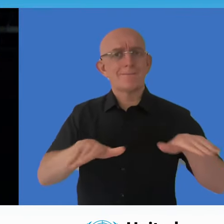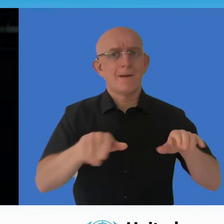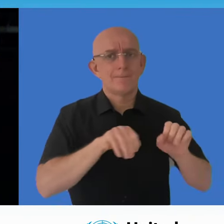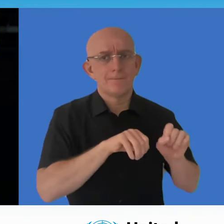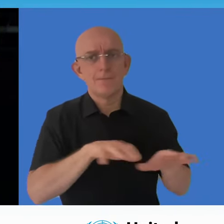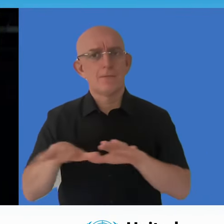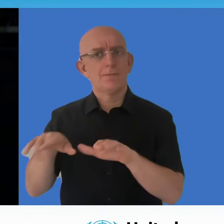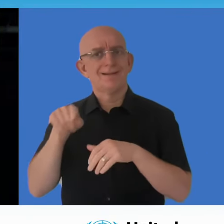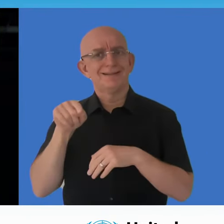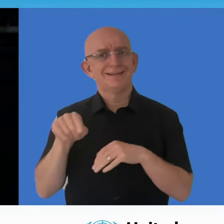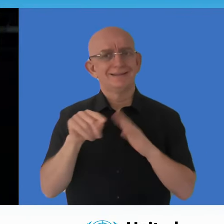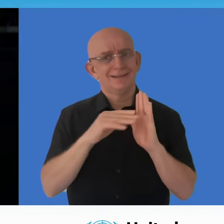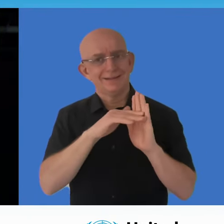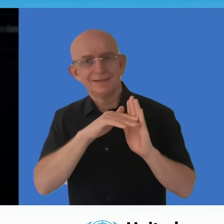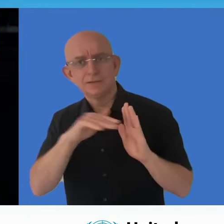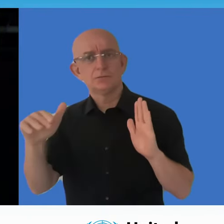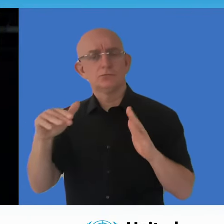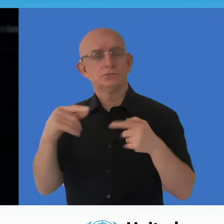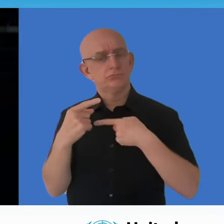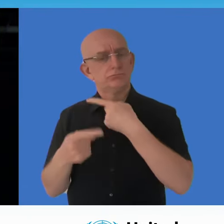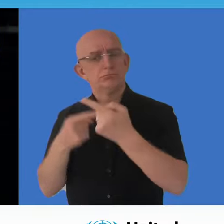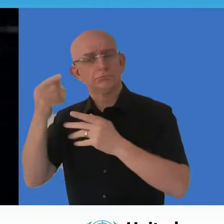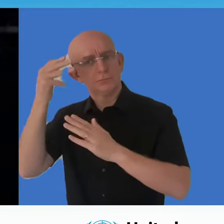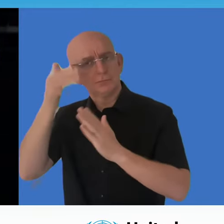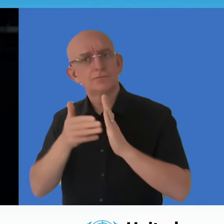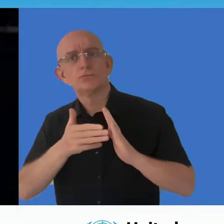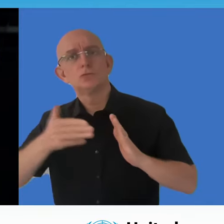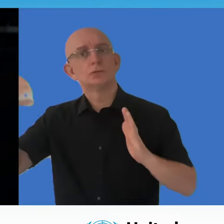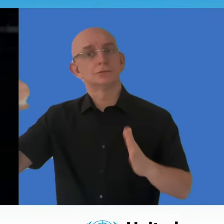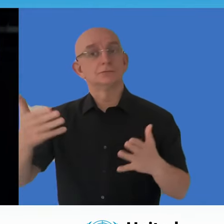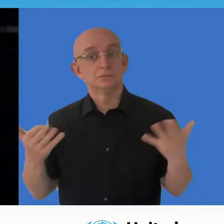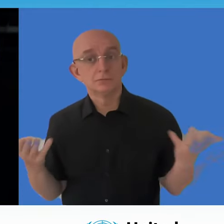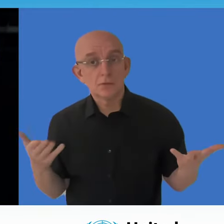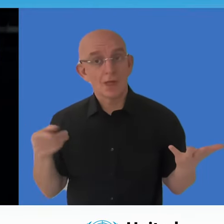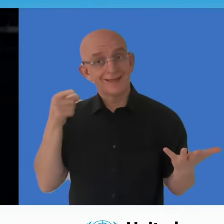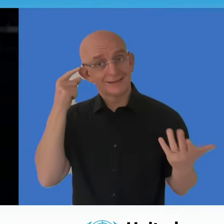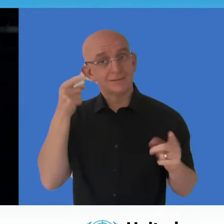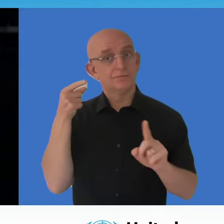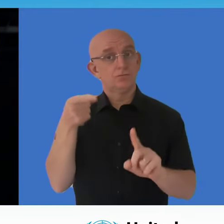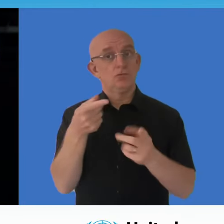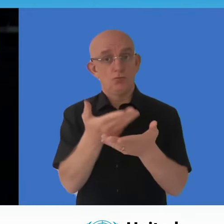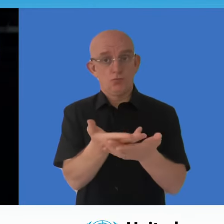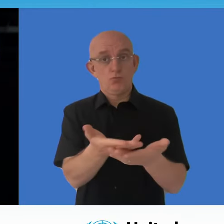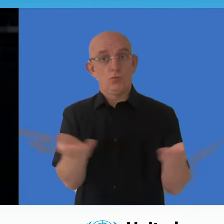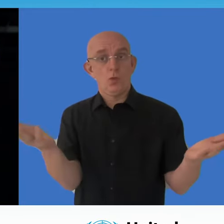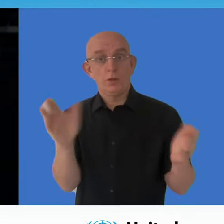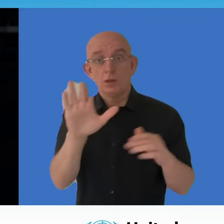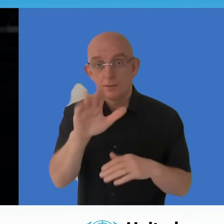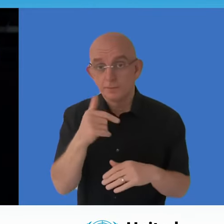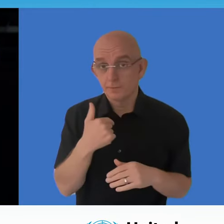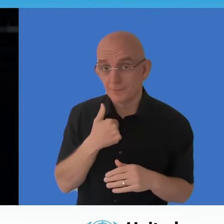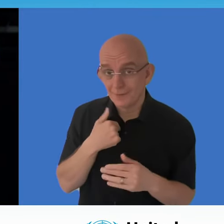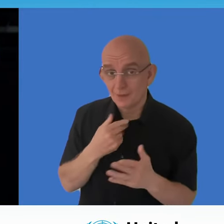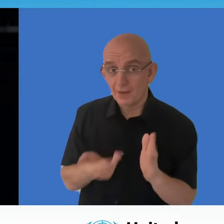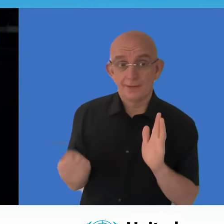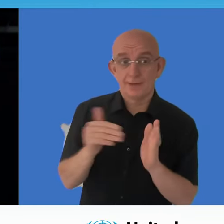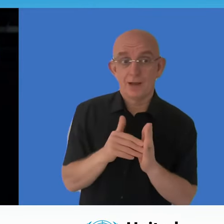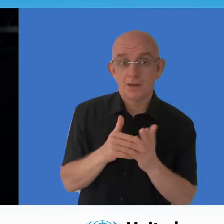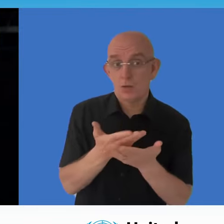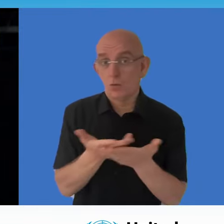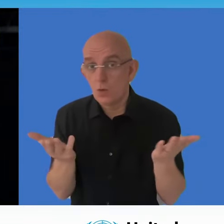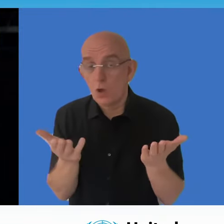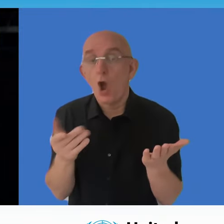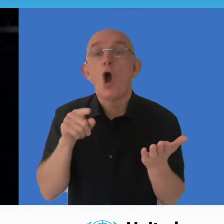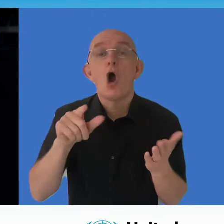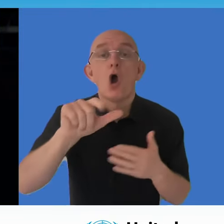for all. I repeat, for all. We recognize that young people are